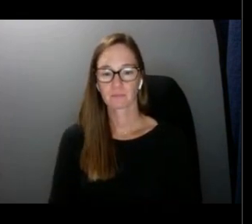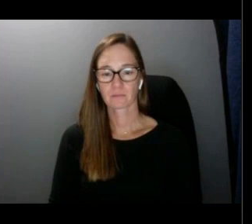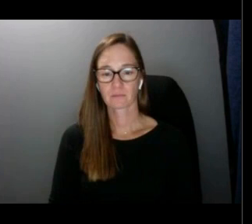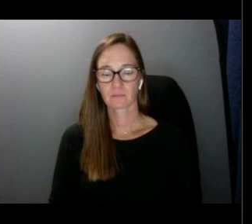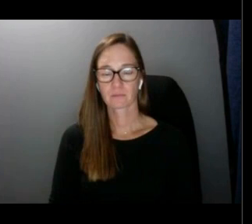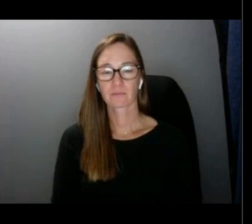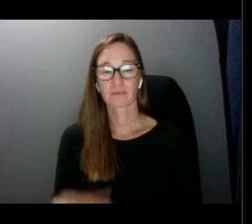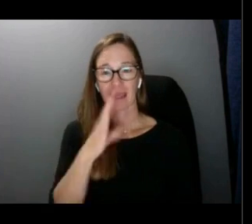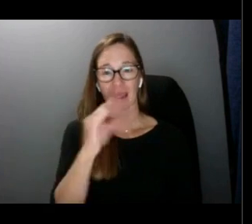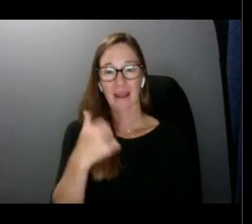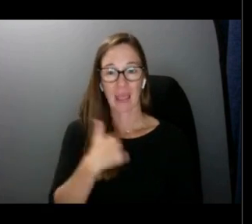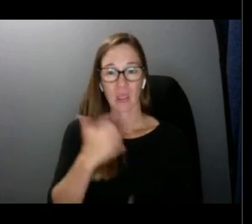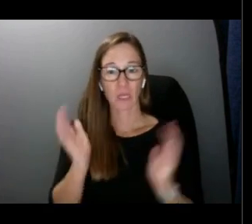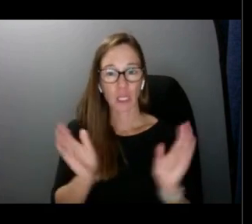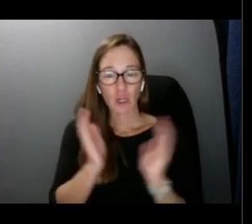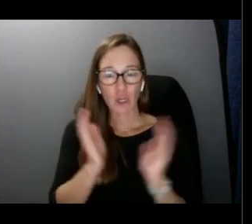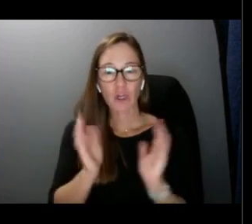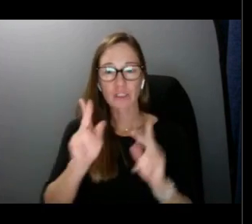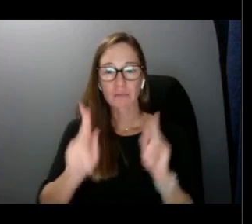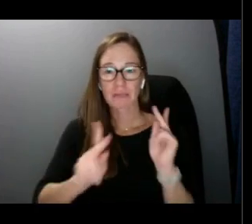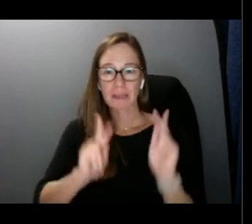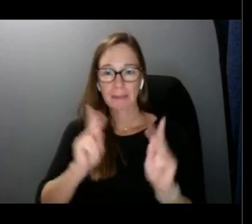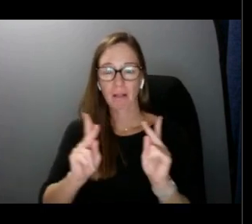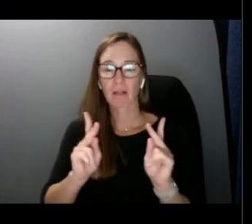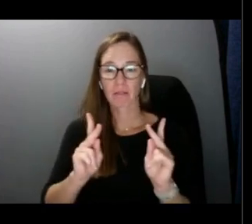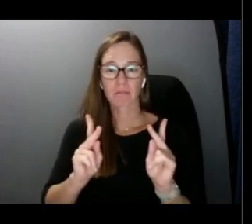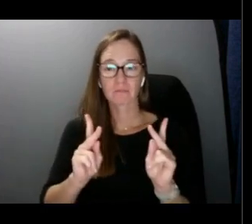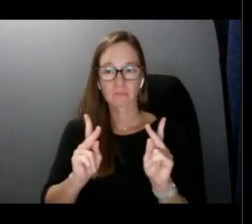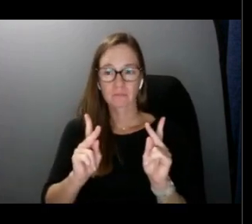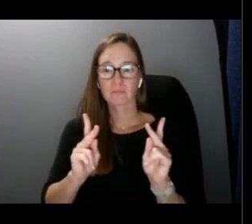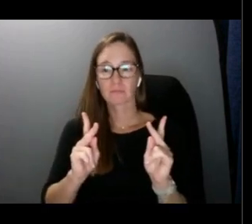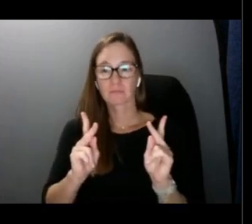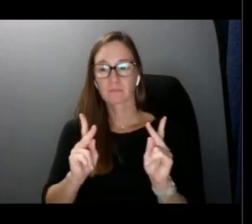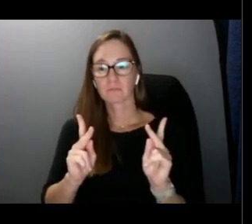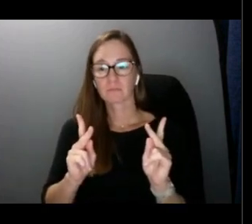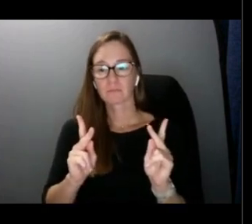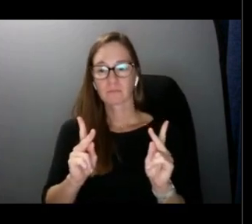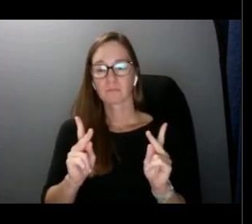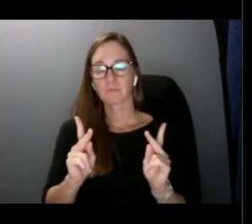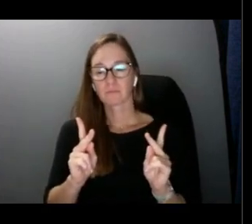And I would encourage folks to